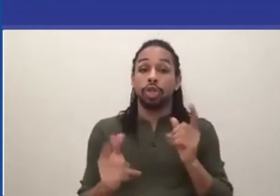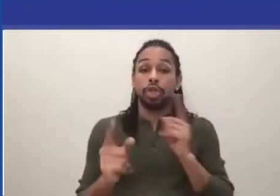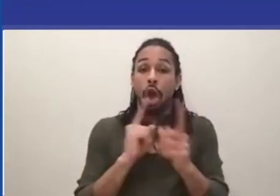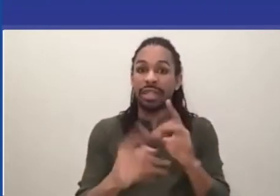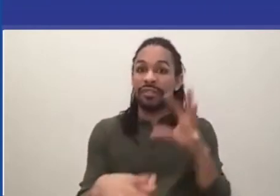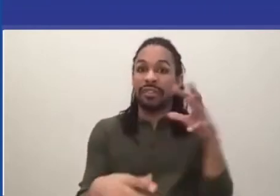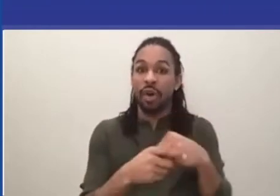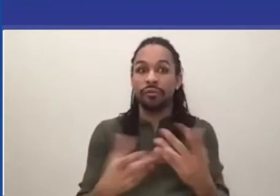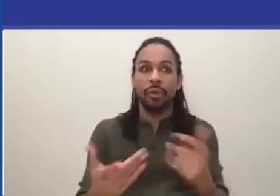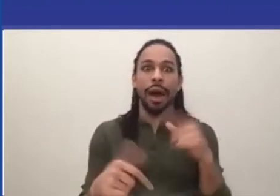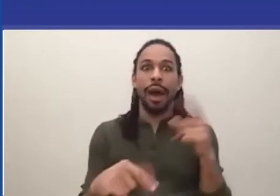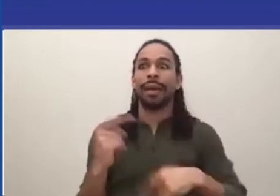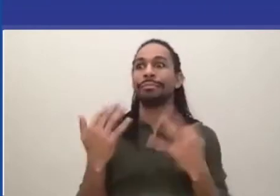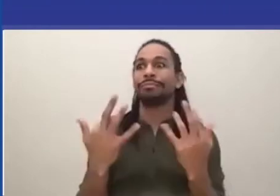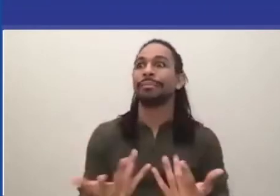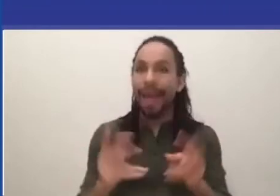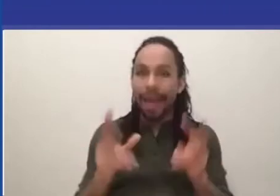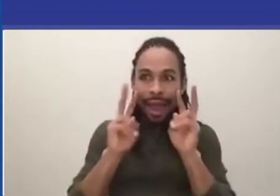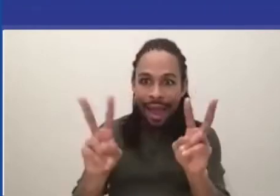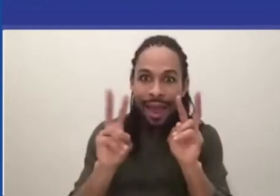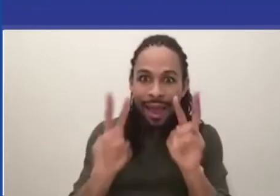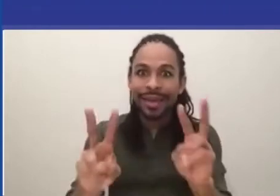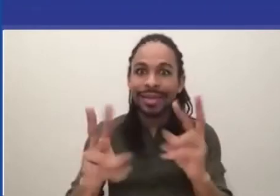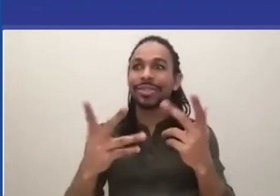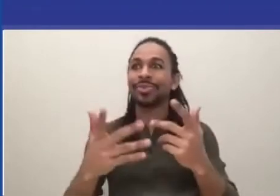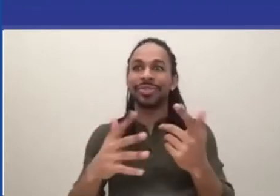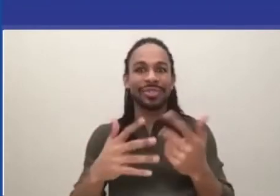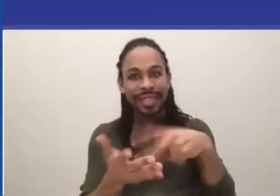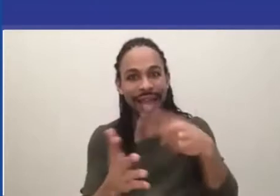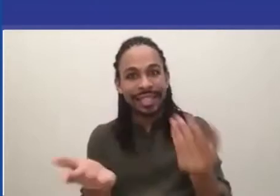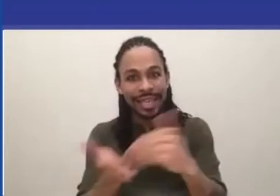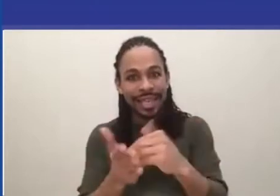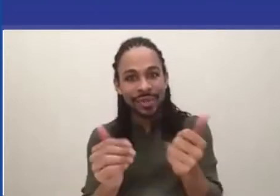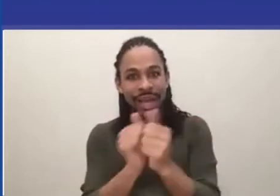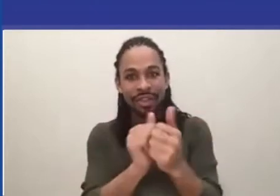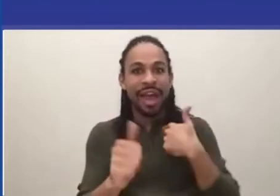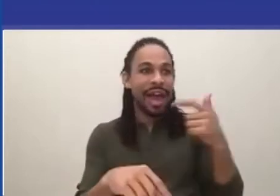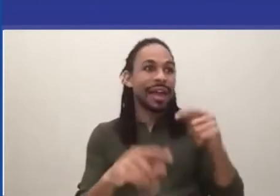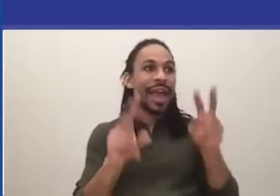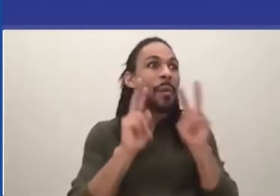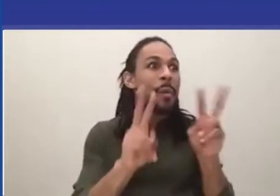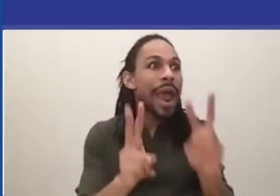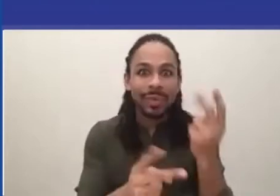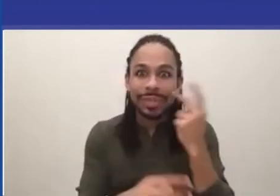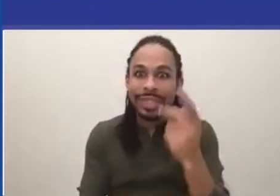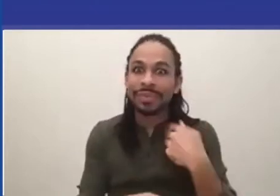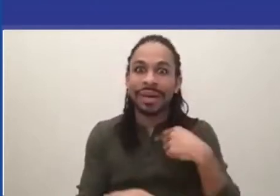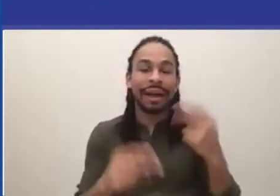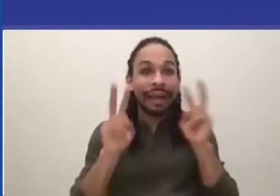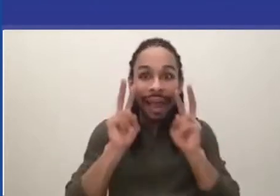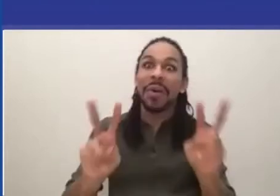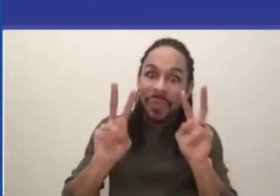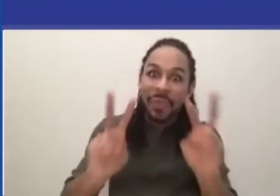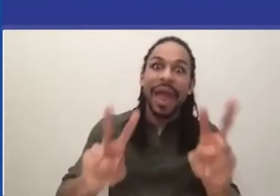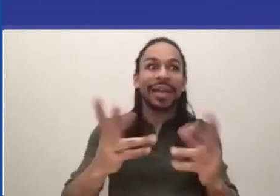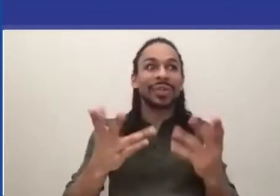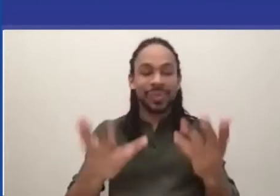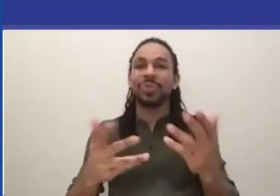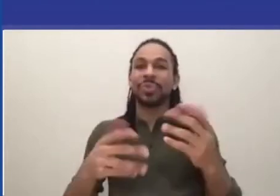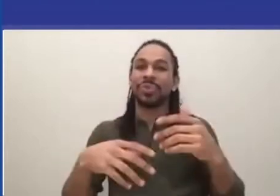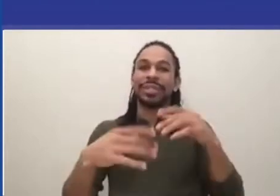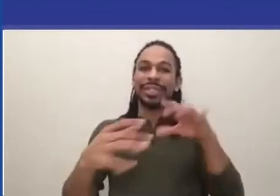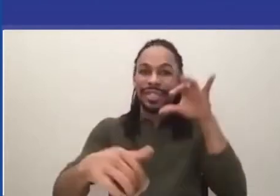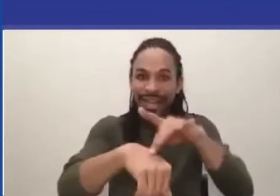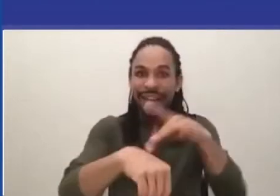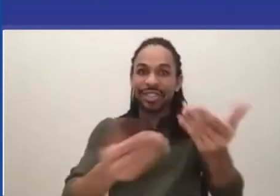for us to be in touch so that we could be all under the same roof. And for me, it also brought a